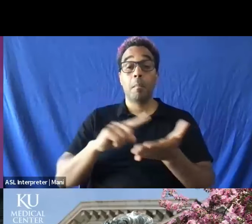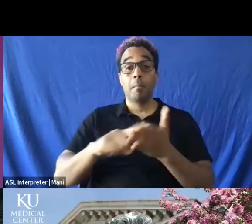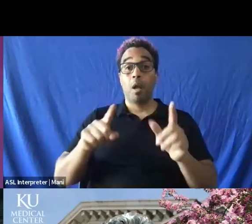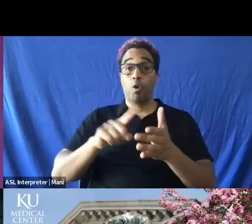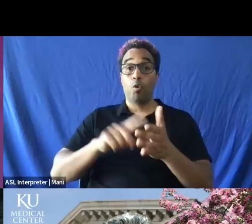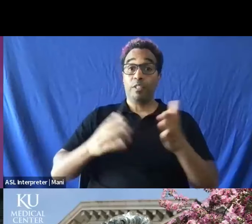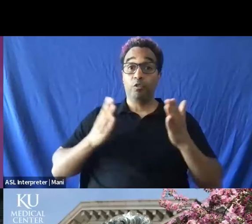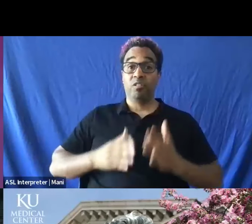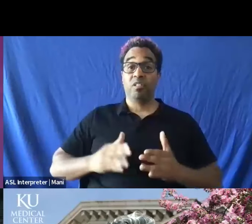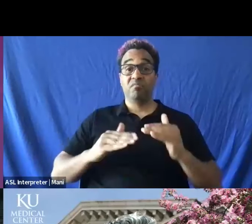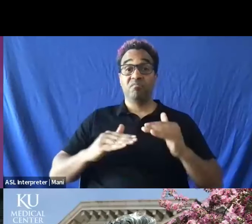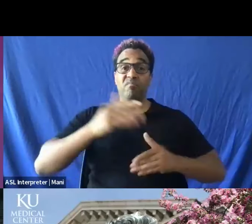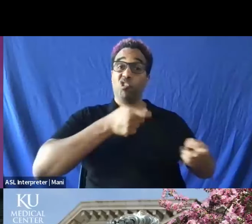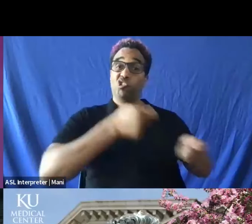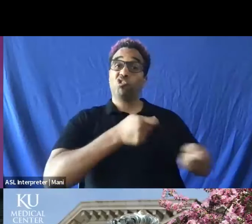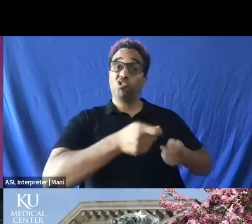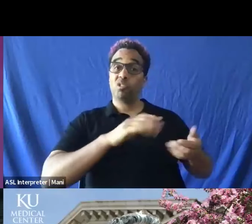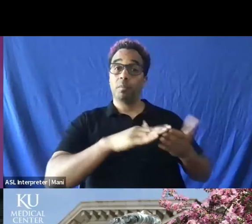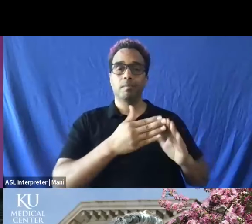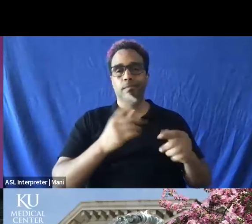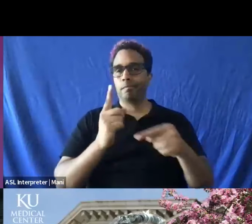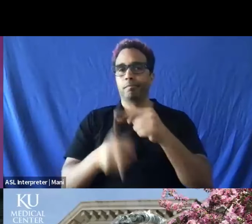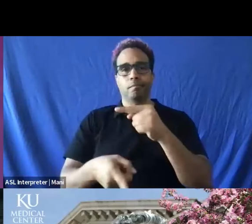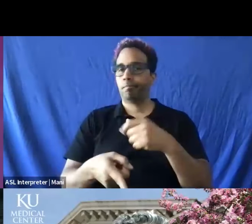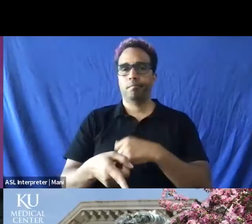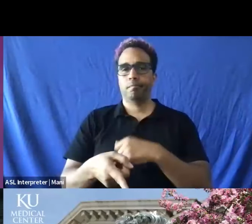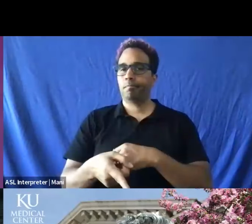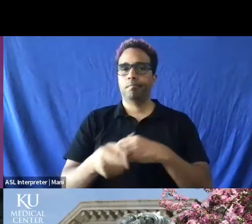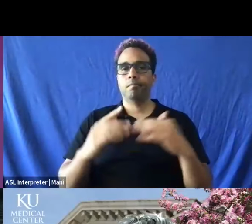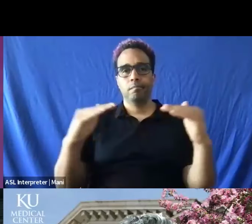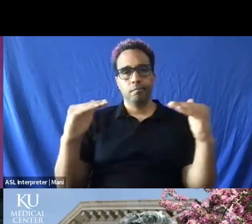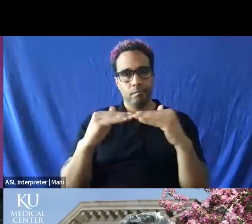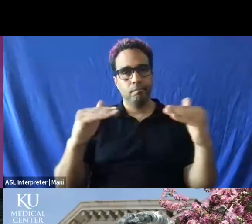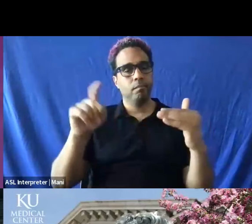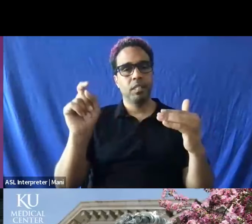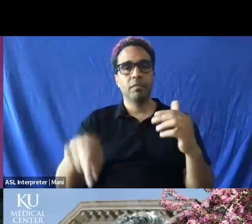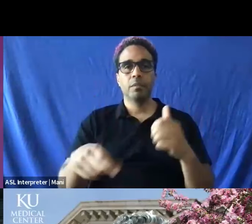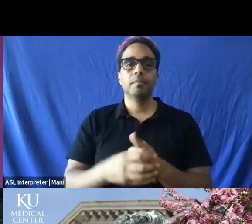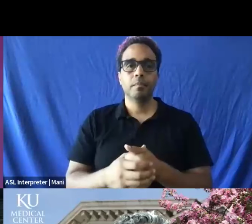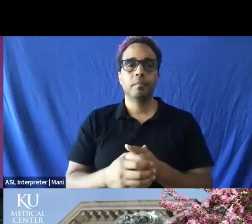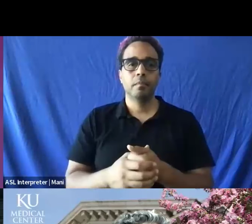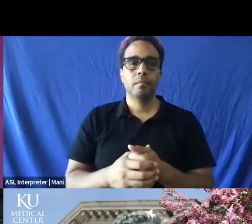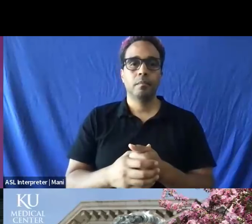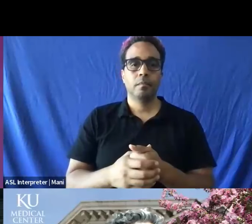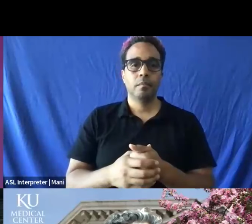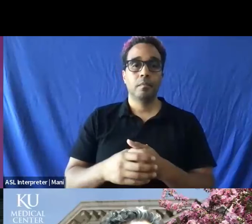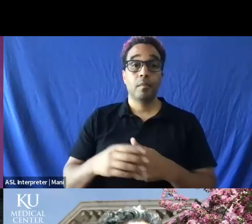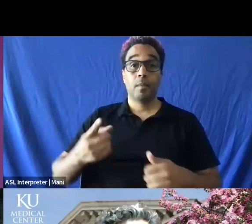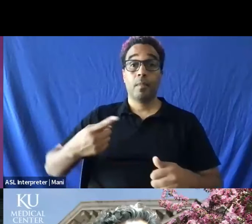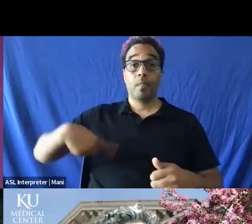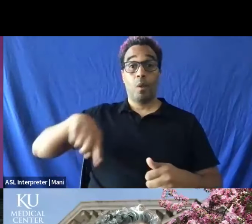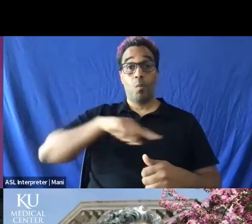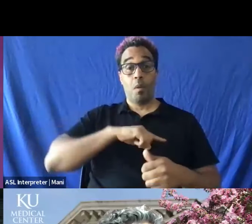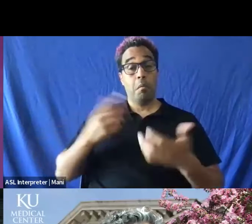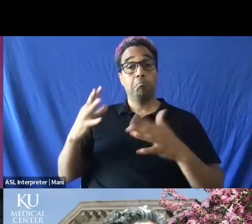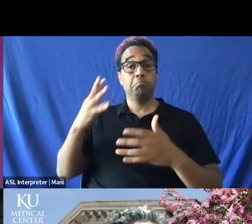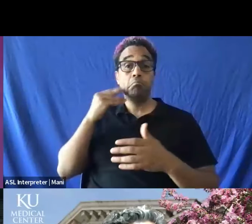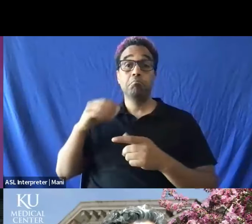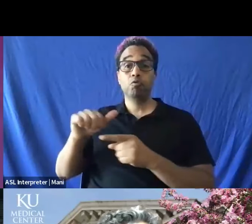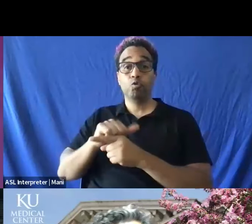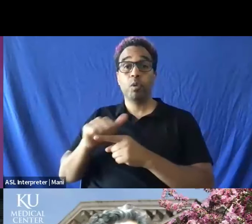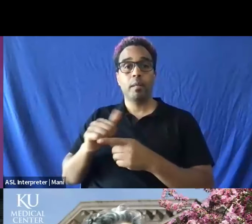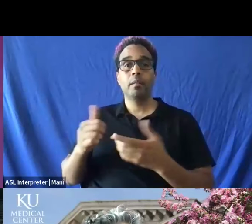communities want. It just doesn't work that way. So even though all of us have been trained to champion our expertise, you know, get